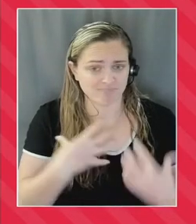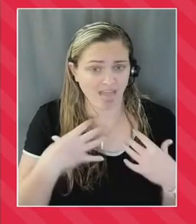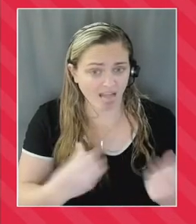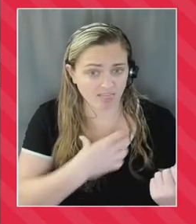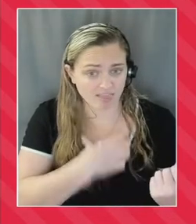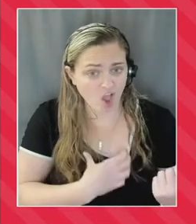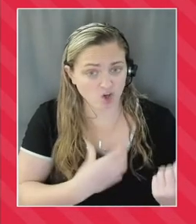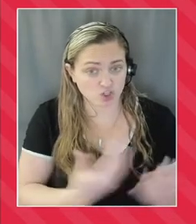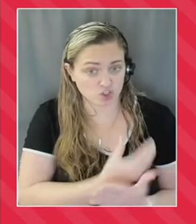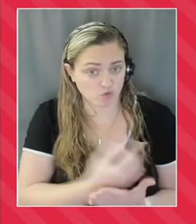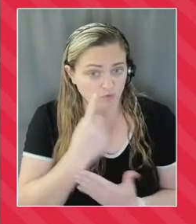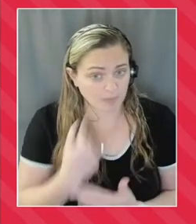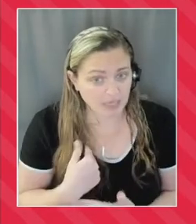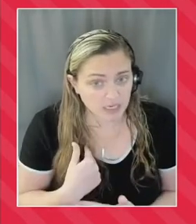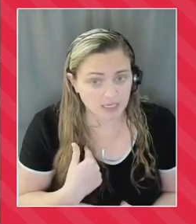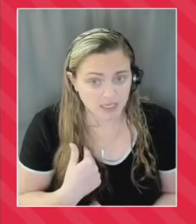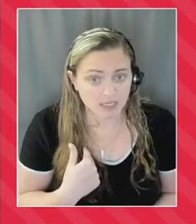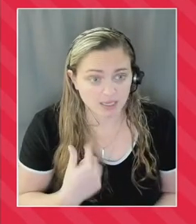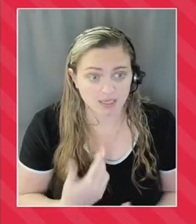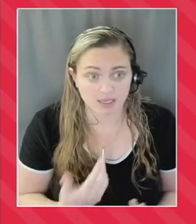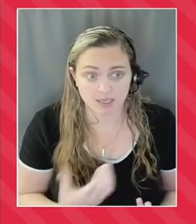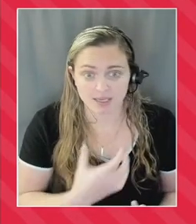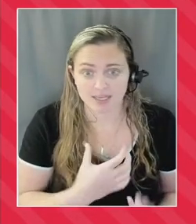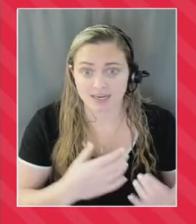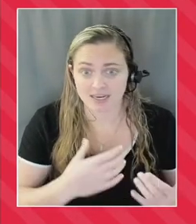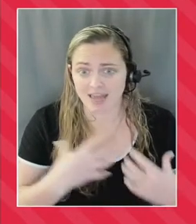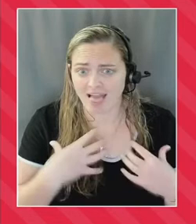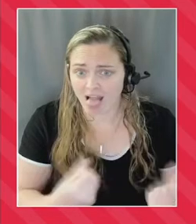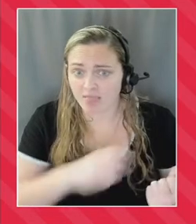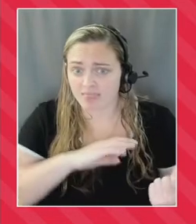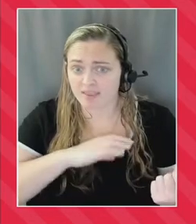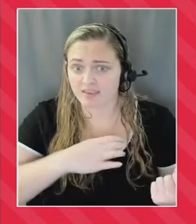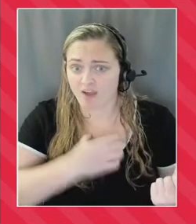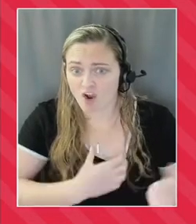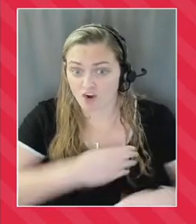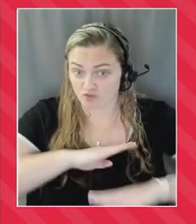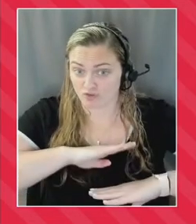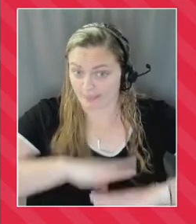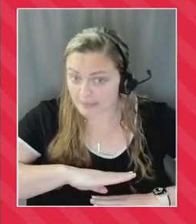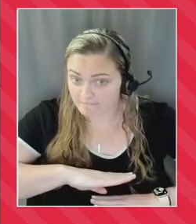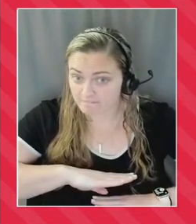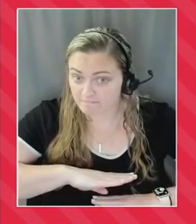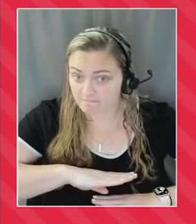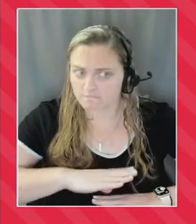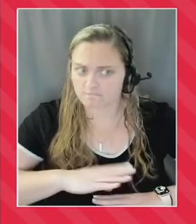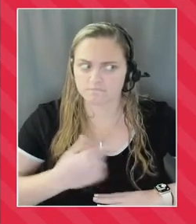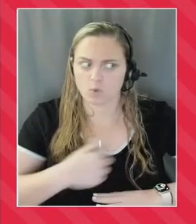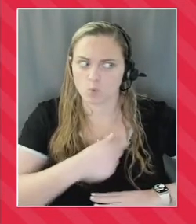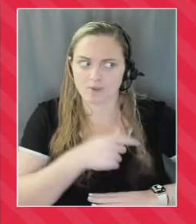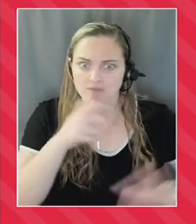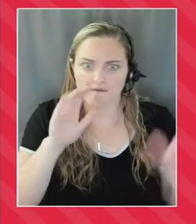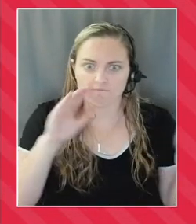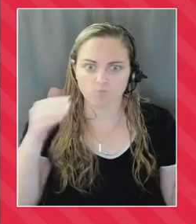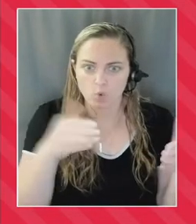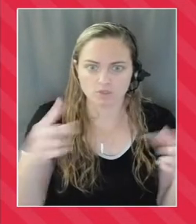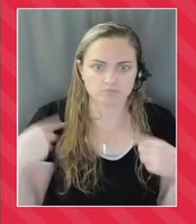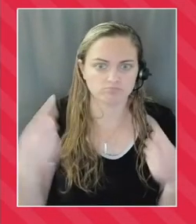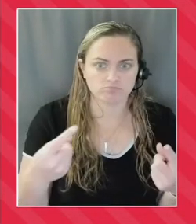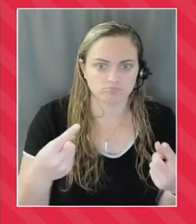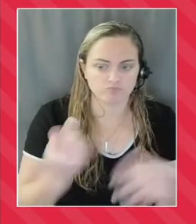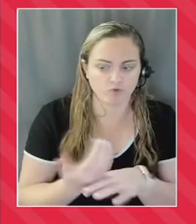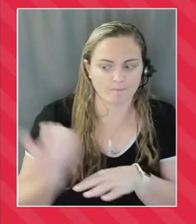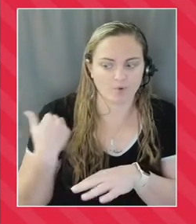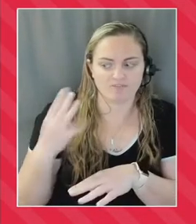me. You know, healthy hunger relief is something that we've really not focused on for our previous